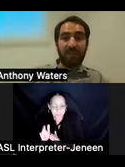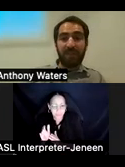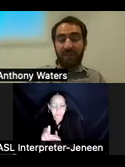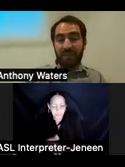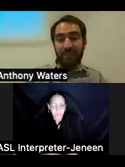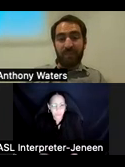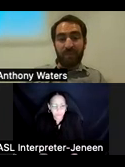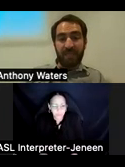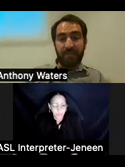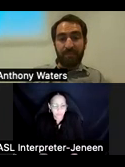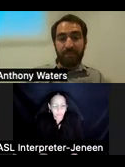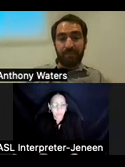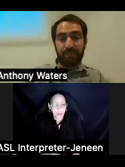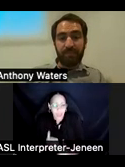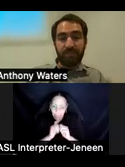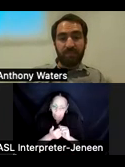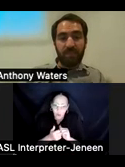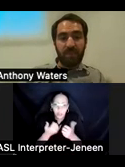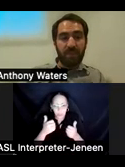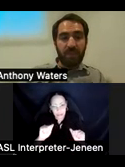would attempt suicide.